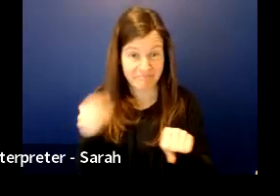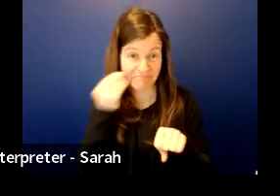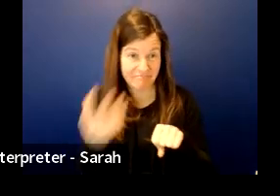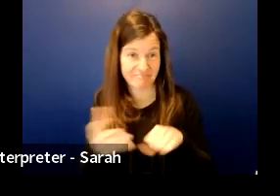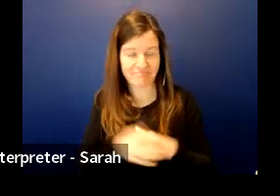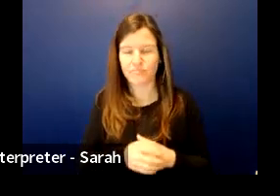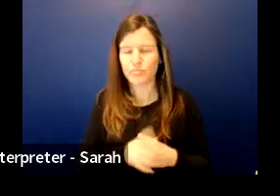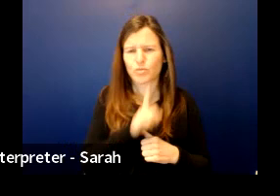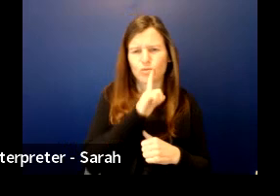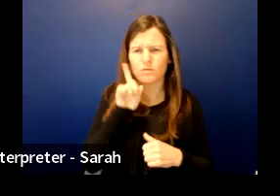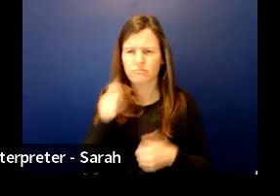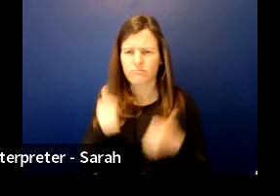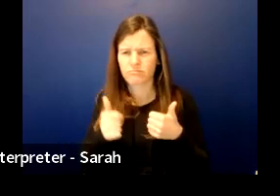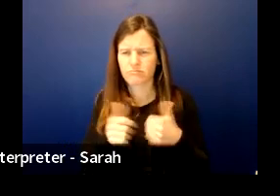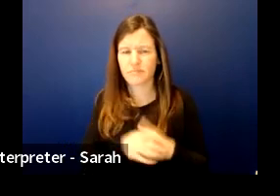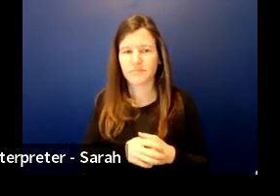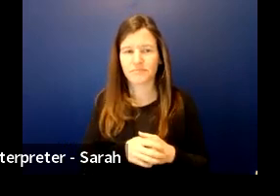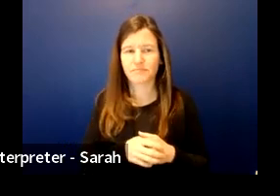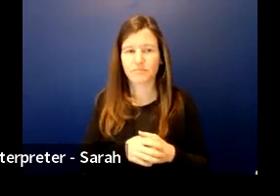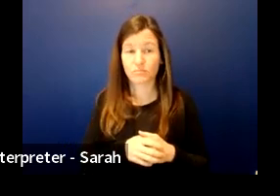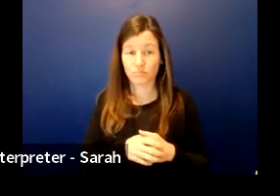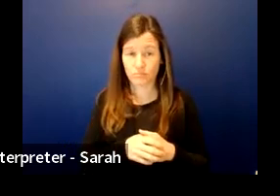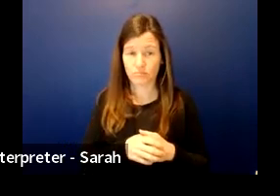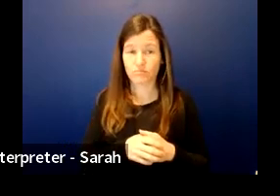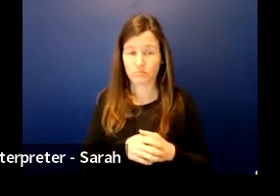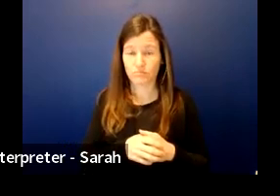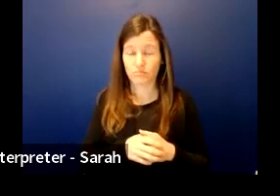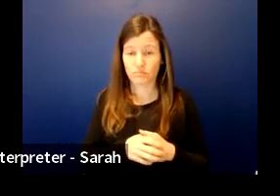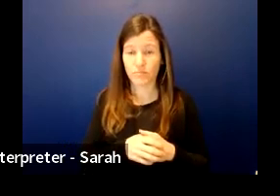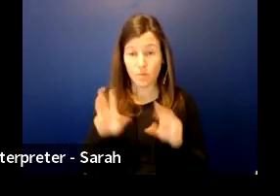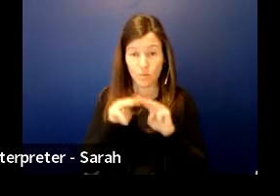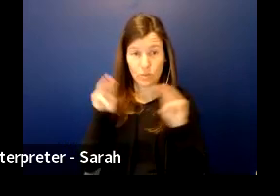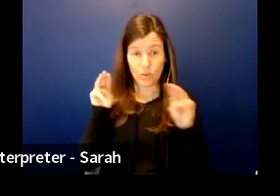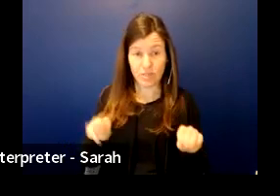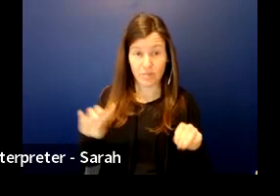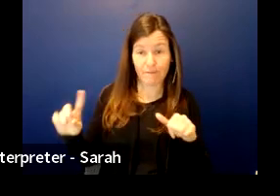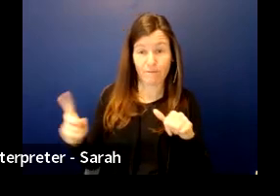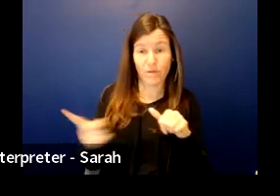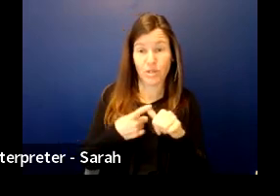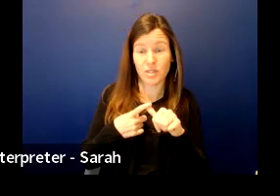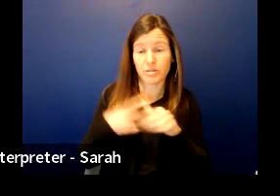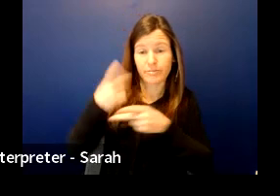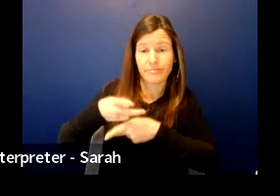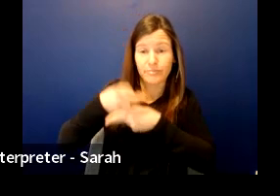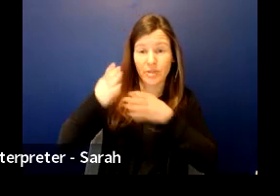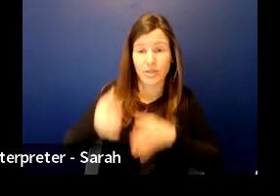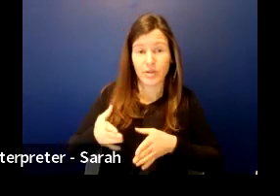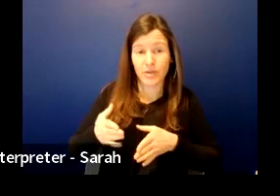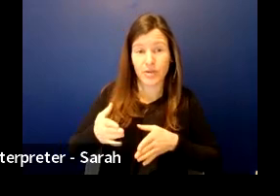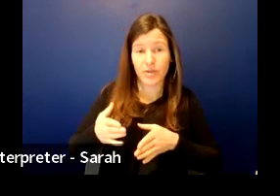True or false? True or false? The Royal BC Museum's first curator came to BC as a